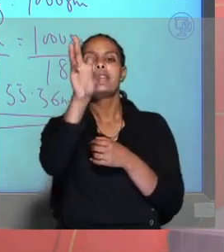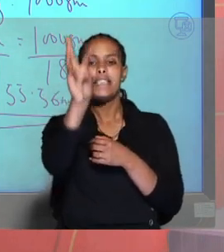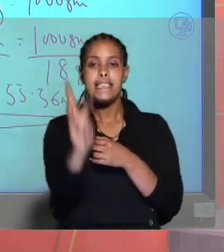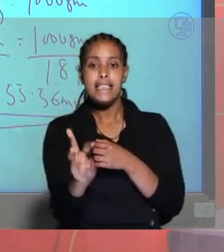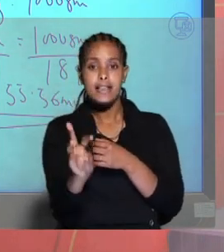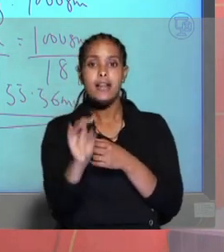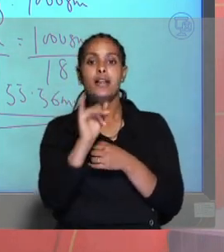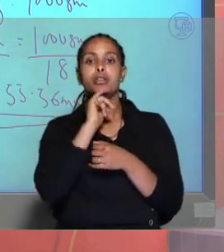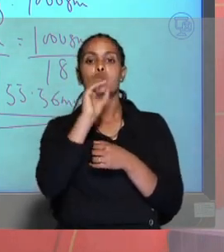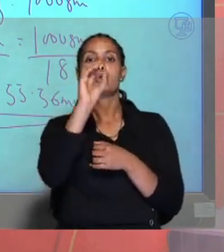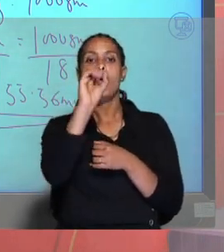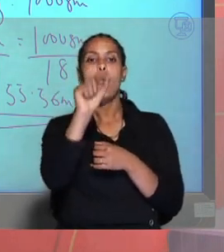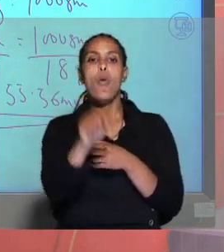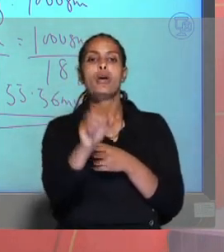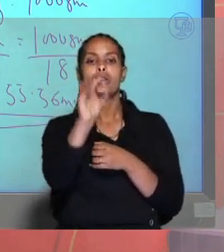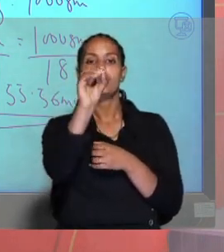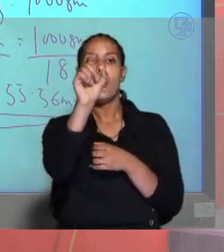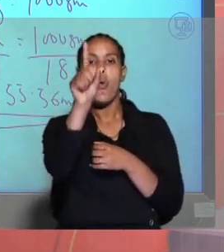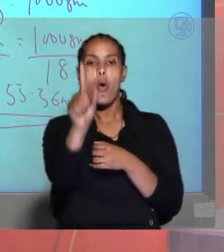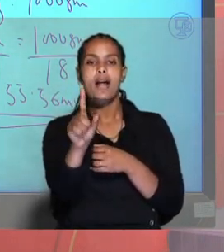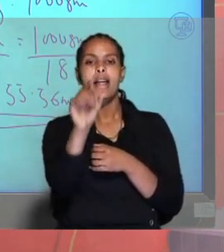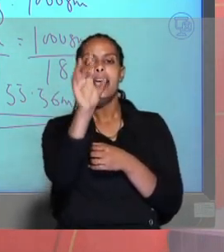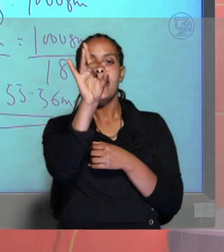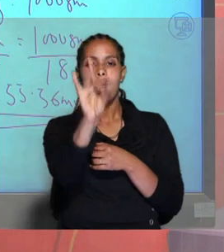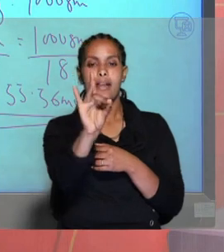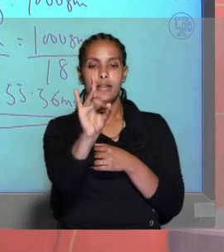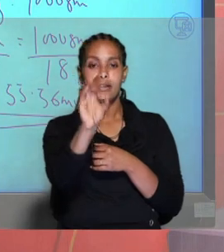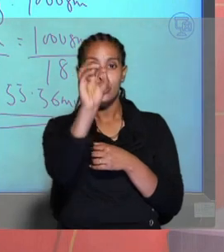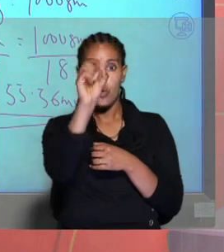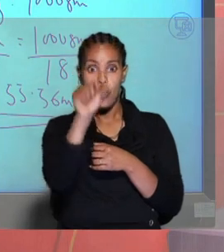55.56 is 0.018.